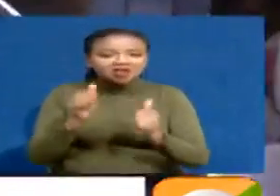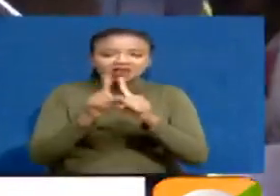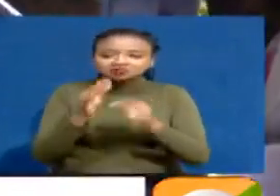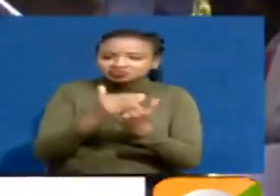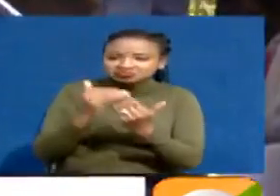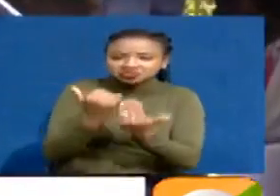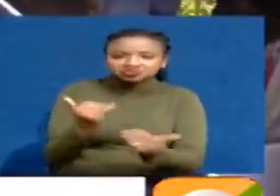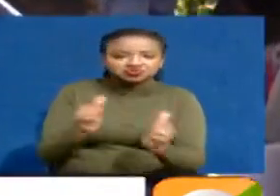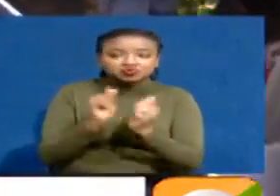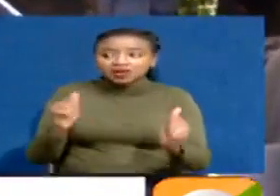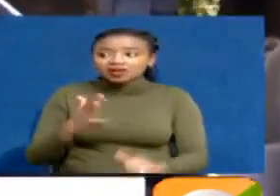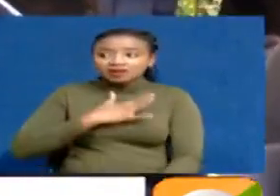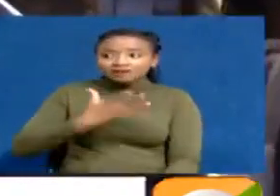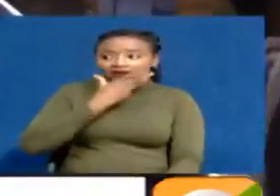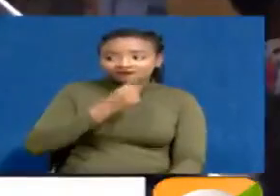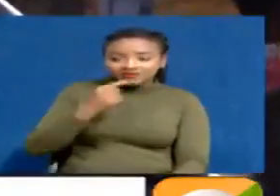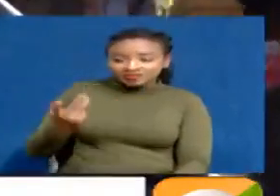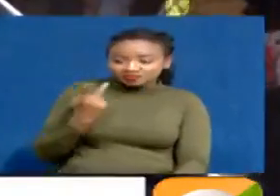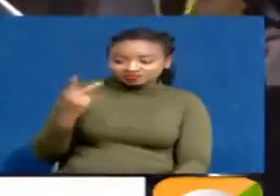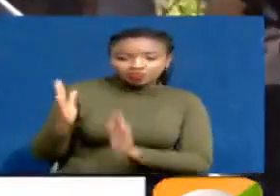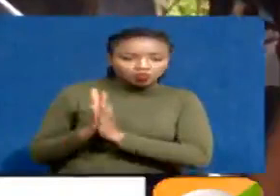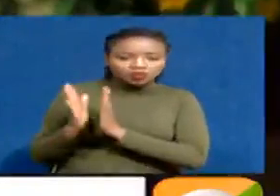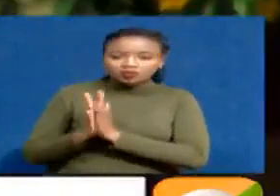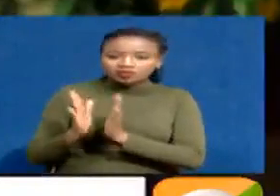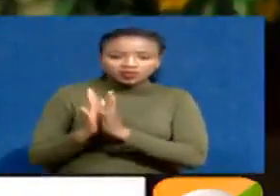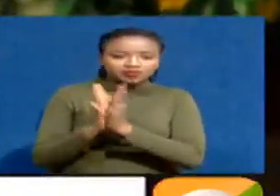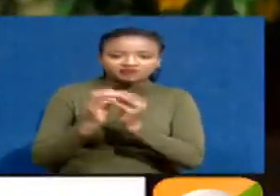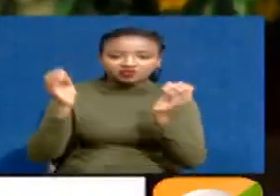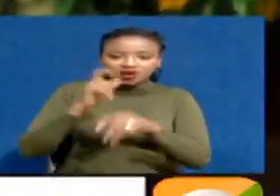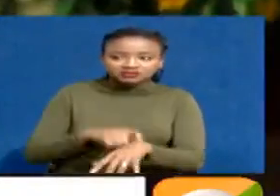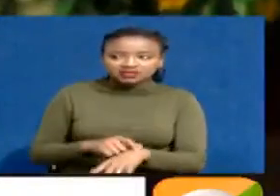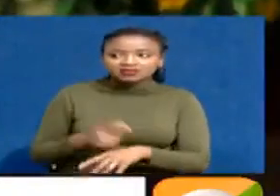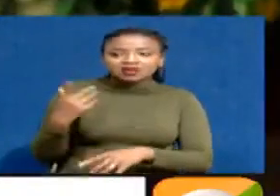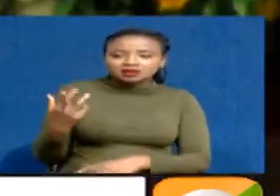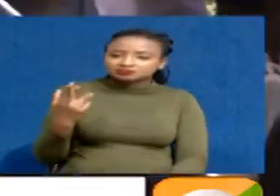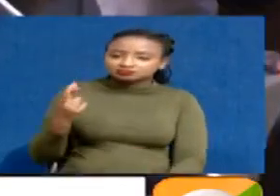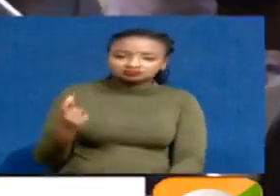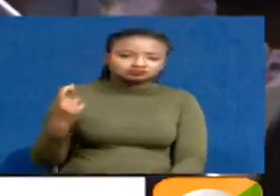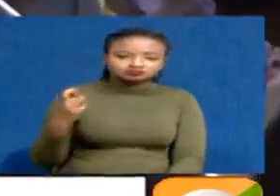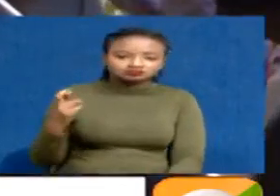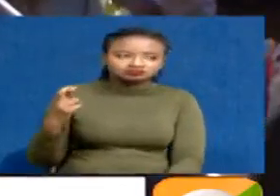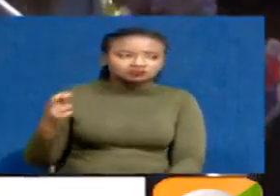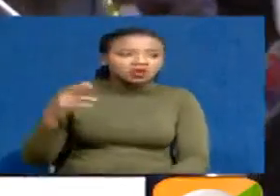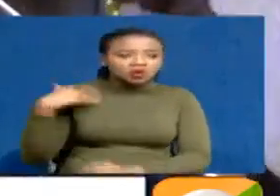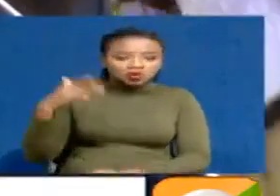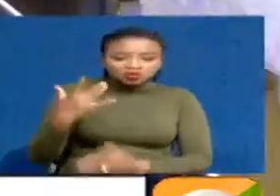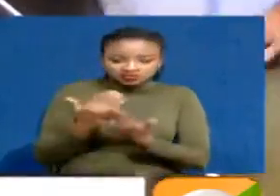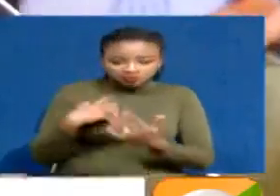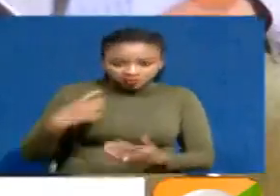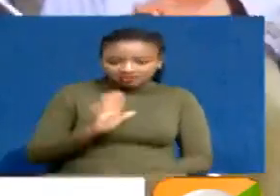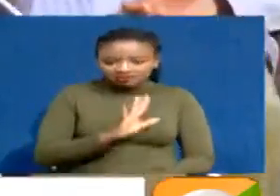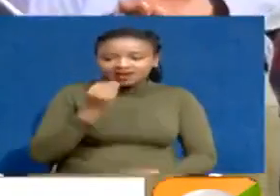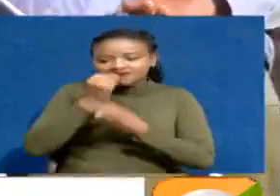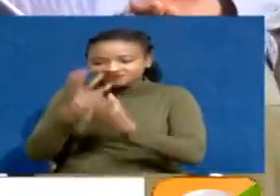enviable. Babangu nimekuwa na uhusiano wa karibu sana na yeye. Amekuwa karibu na mimi, ameniaminia vitu